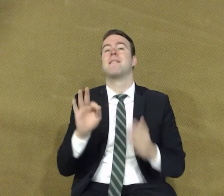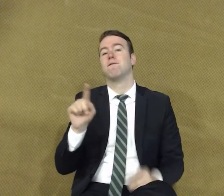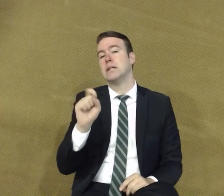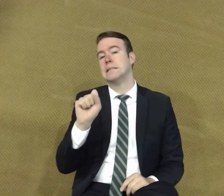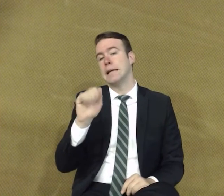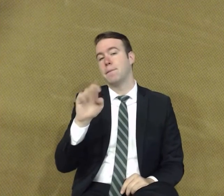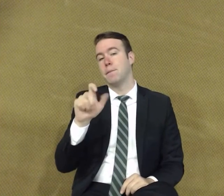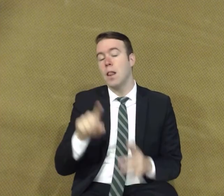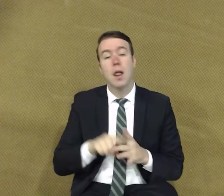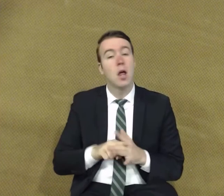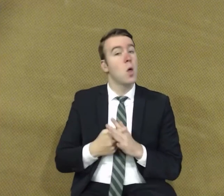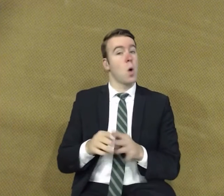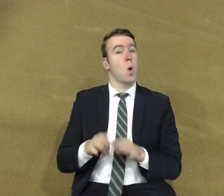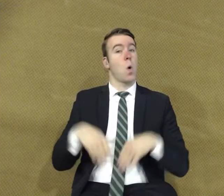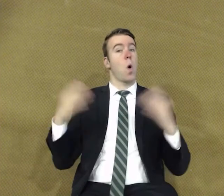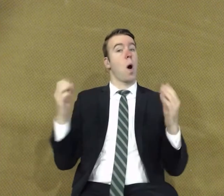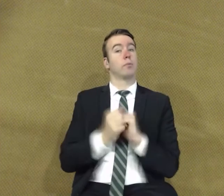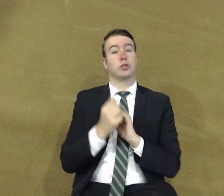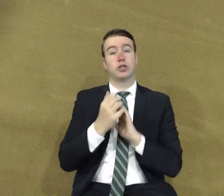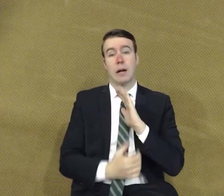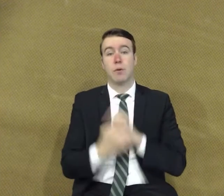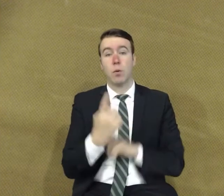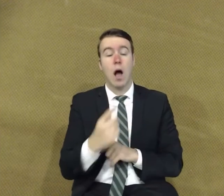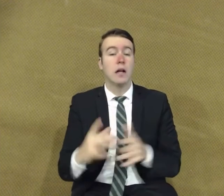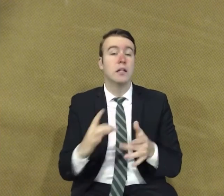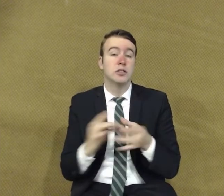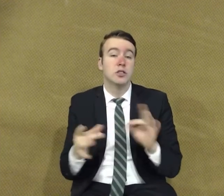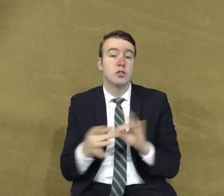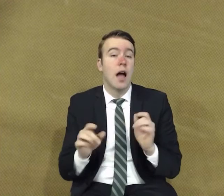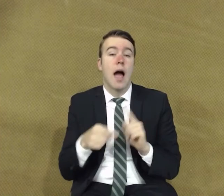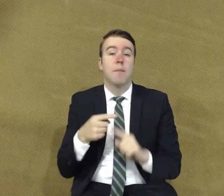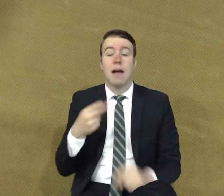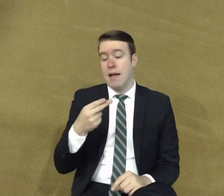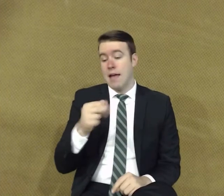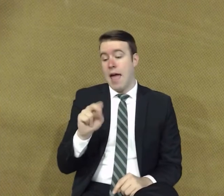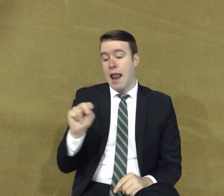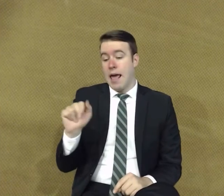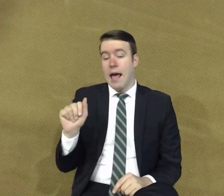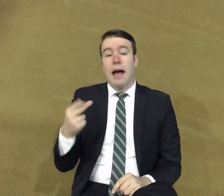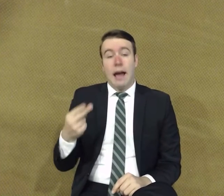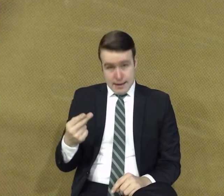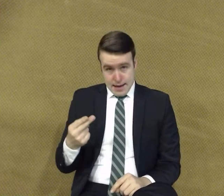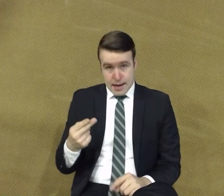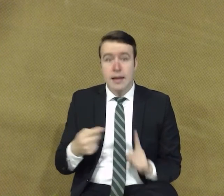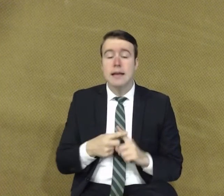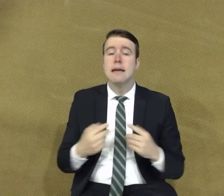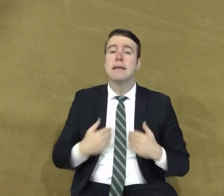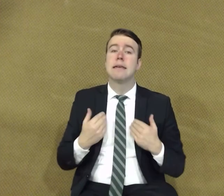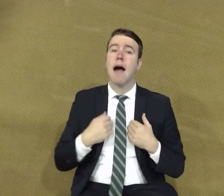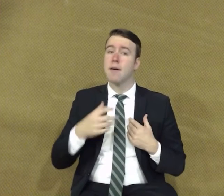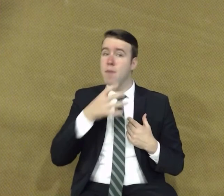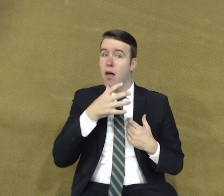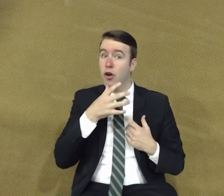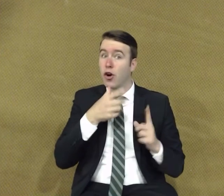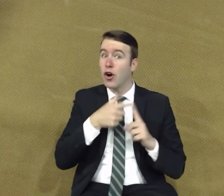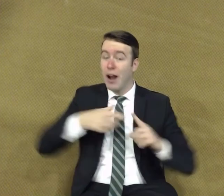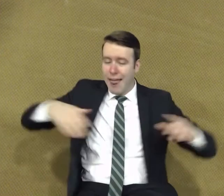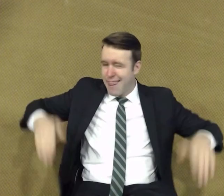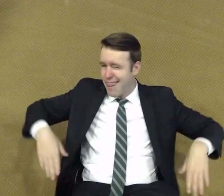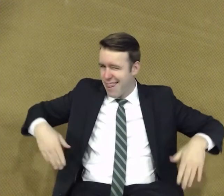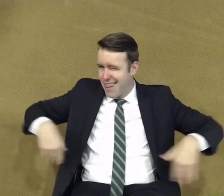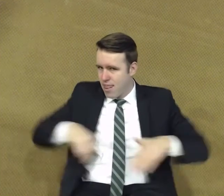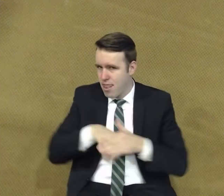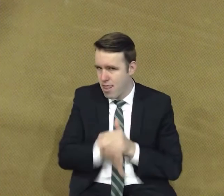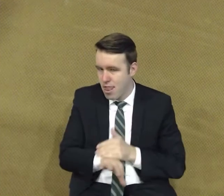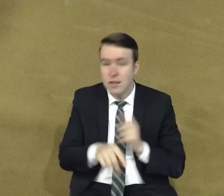Samuel, opens up in chapter 1 with the story about Hannah, who is a young mother but not yet a mother.